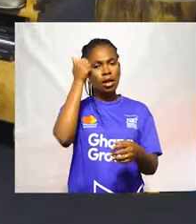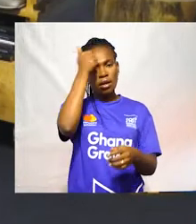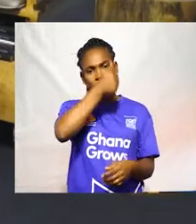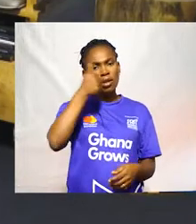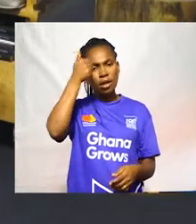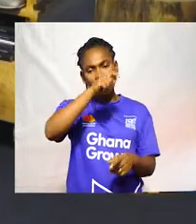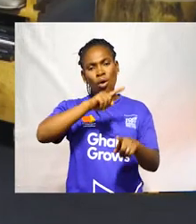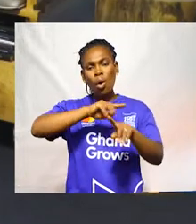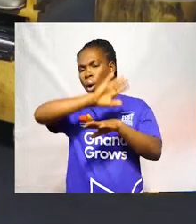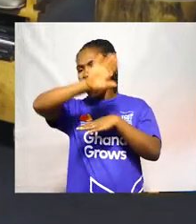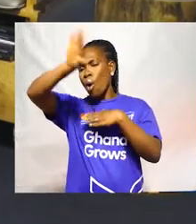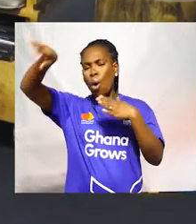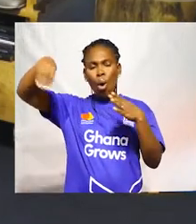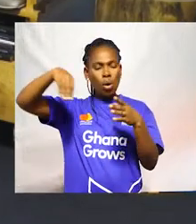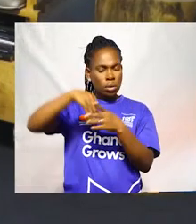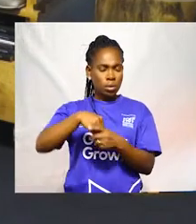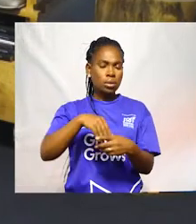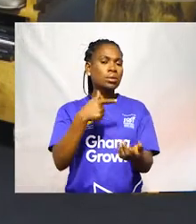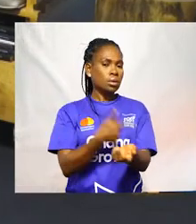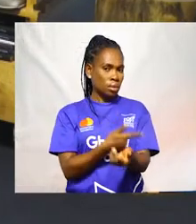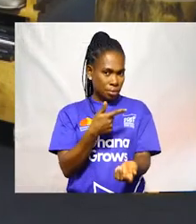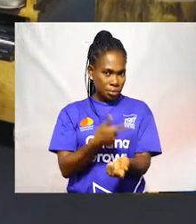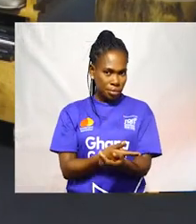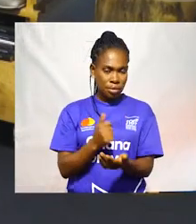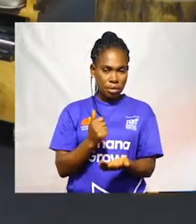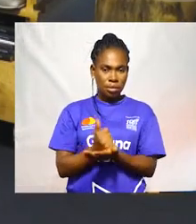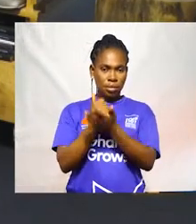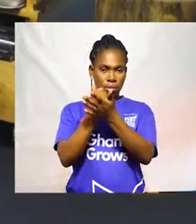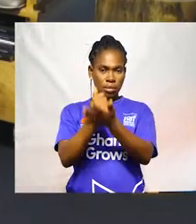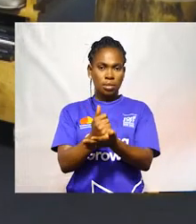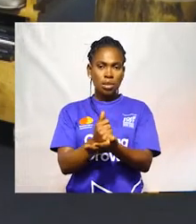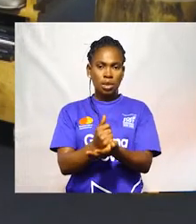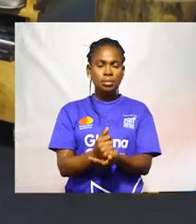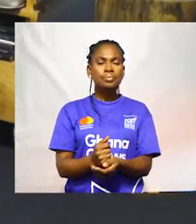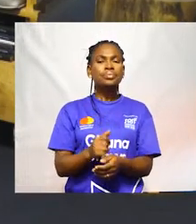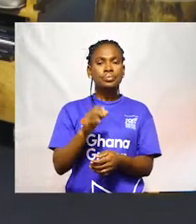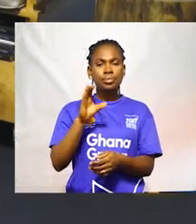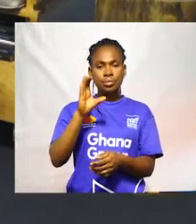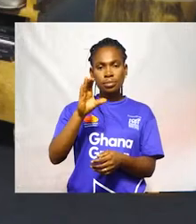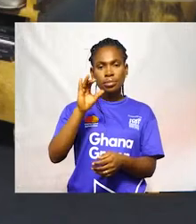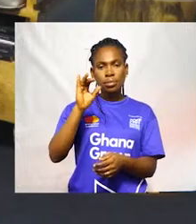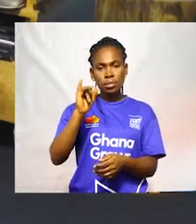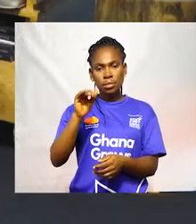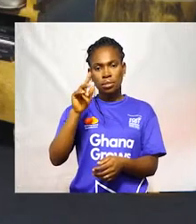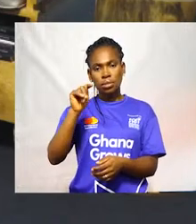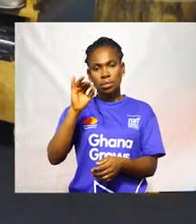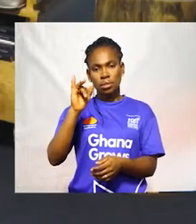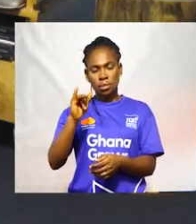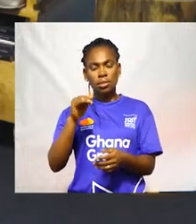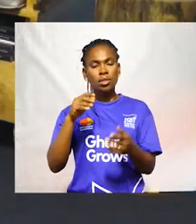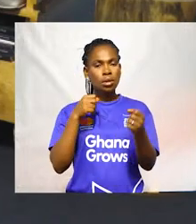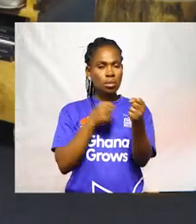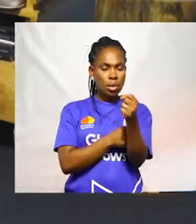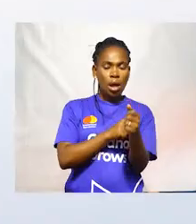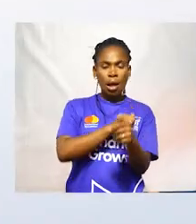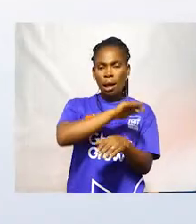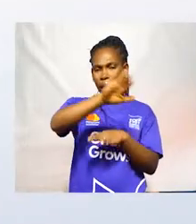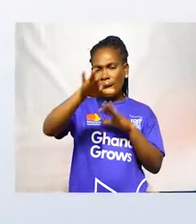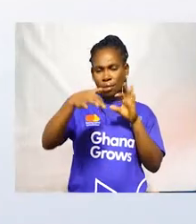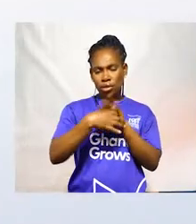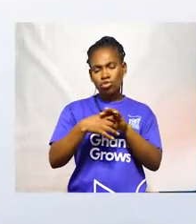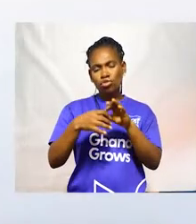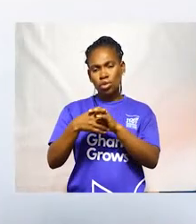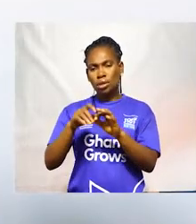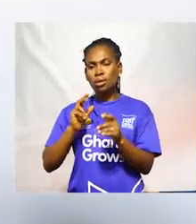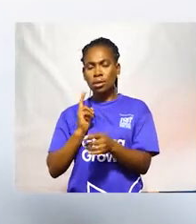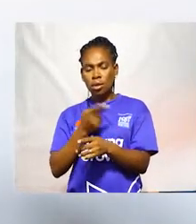all over the place. In Ghana, City partnered us at the time. Radio XYZ also partnered us. So we did a lot